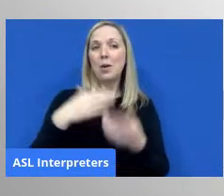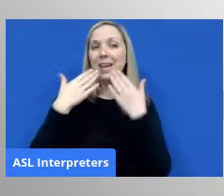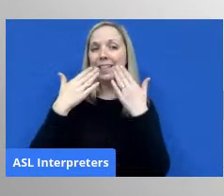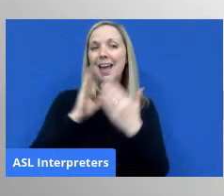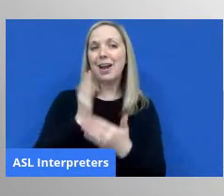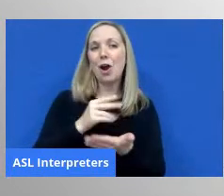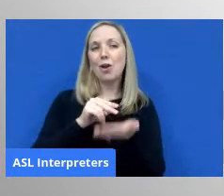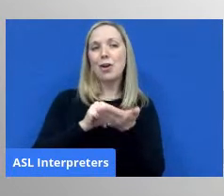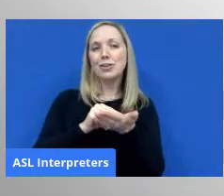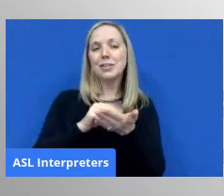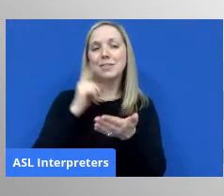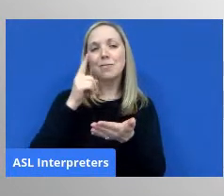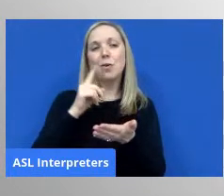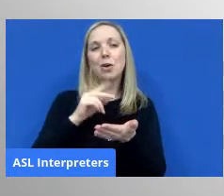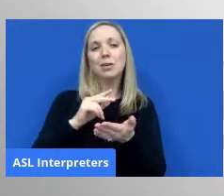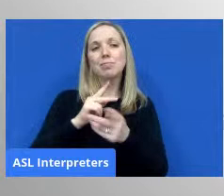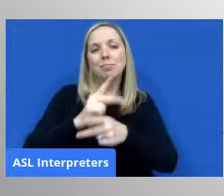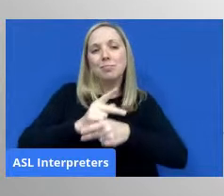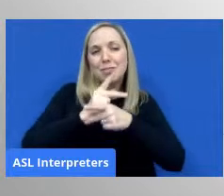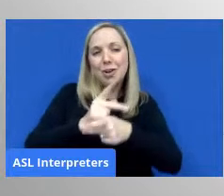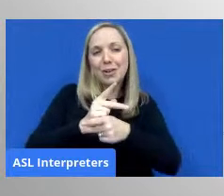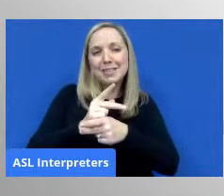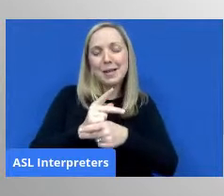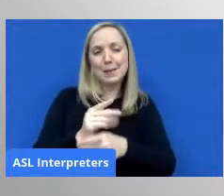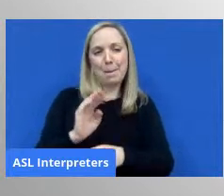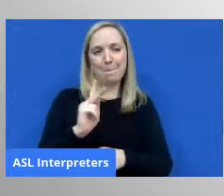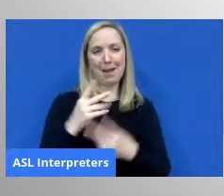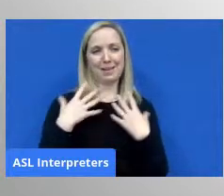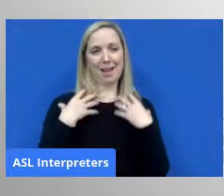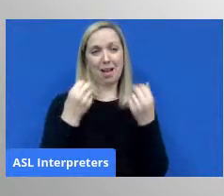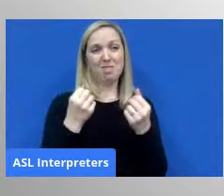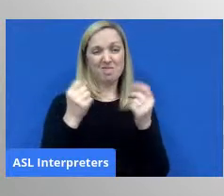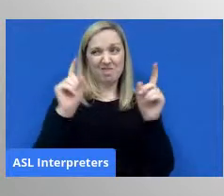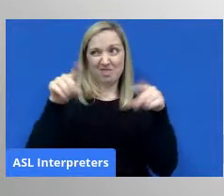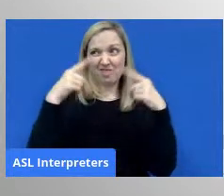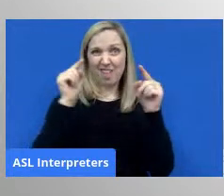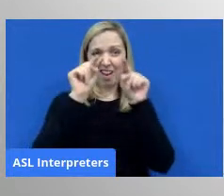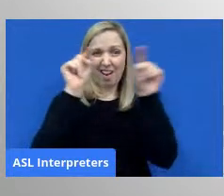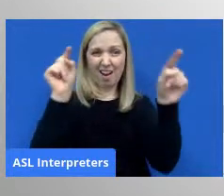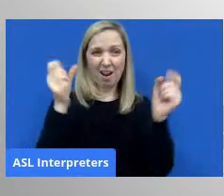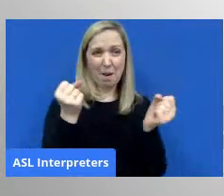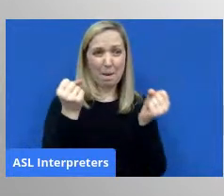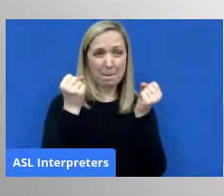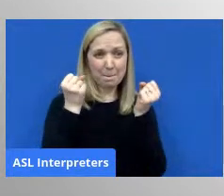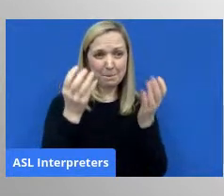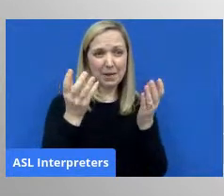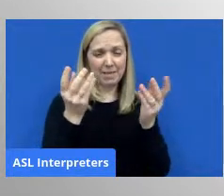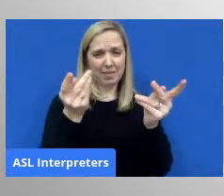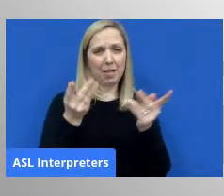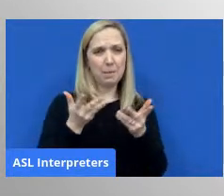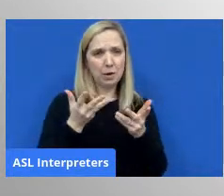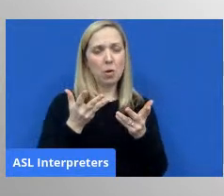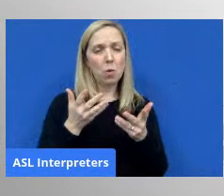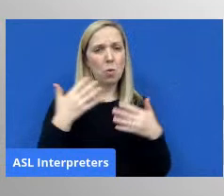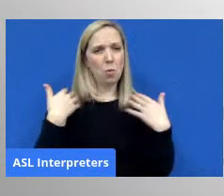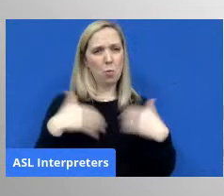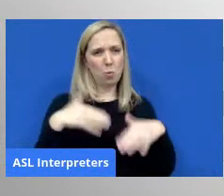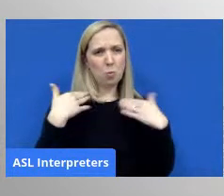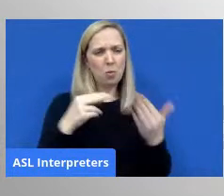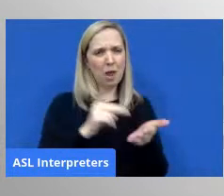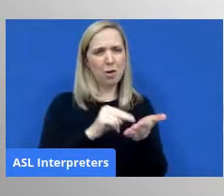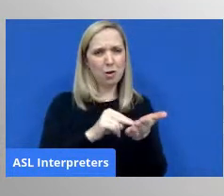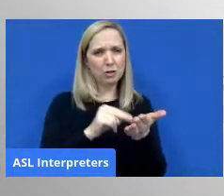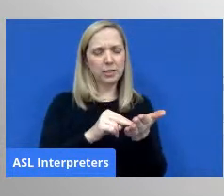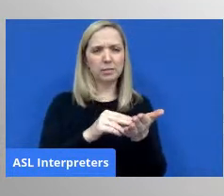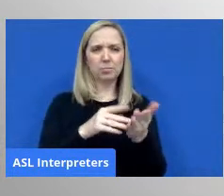nursing us back to health. I've been told by many that the nursing profession mirrors that of education, that it feels like a calling